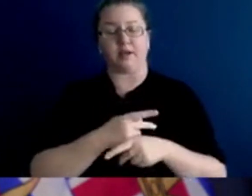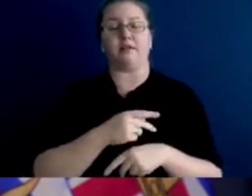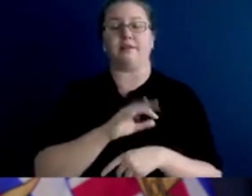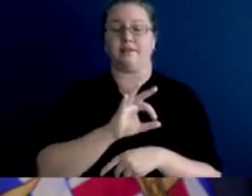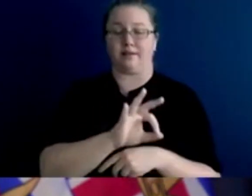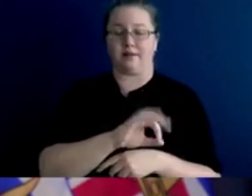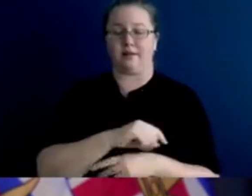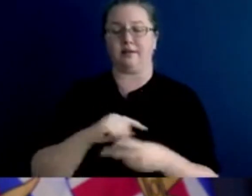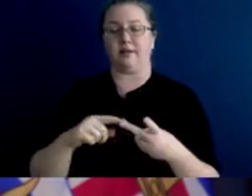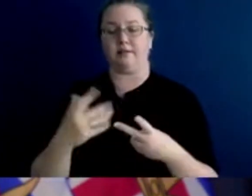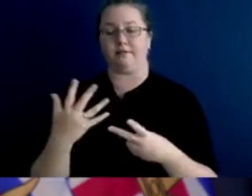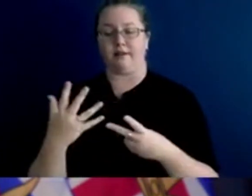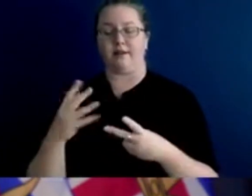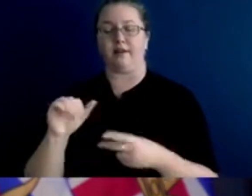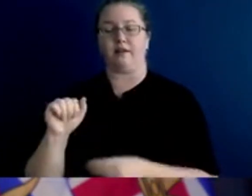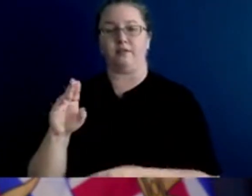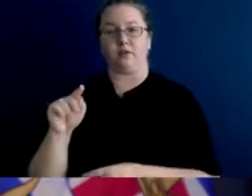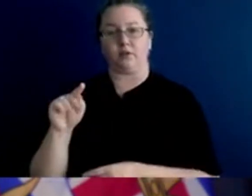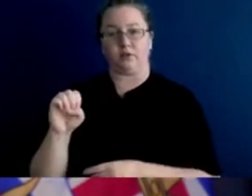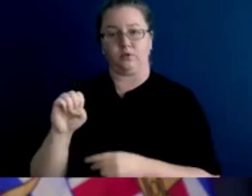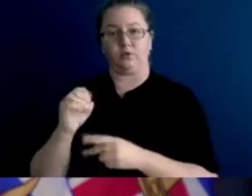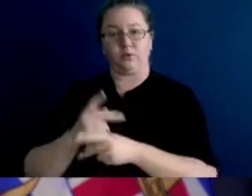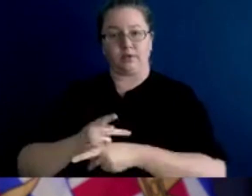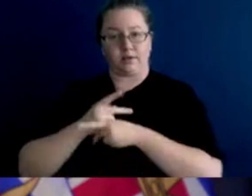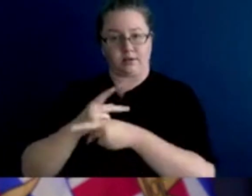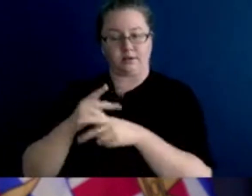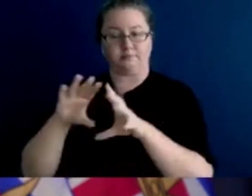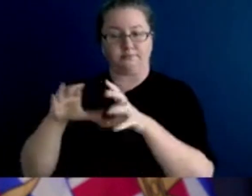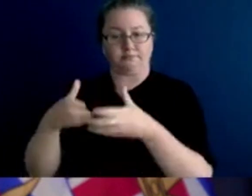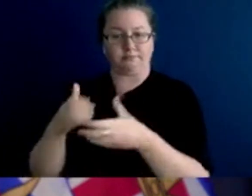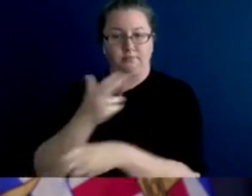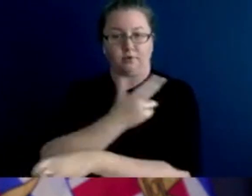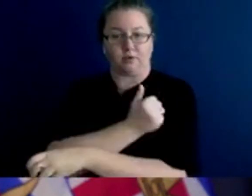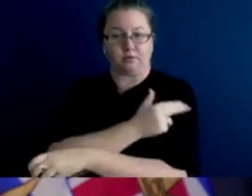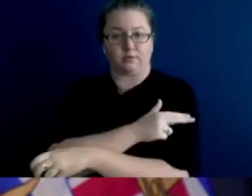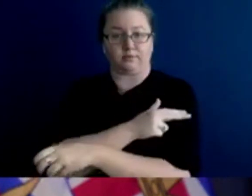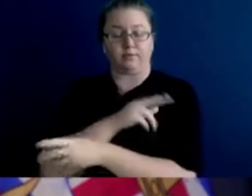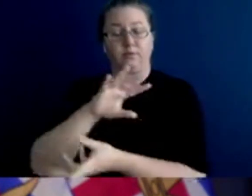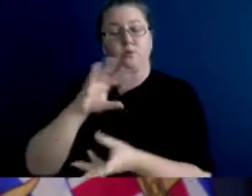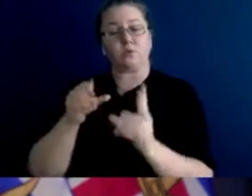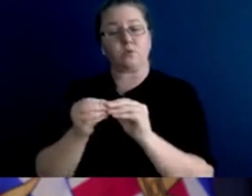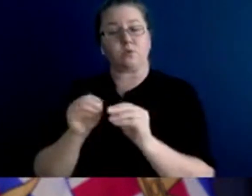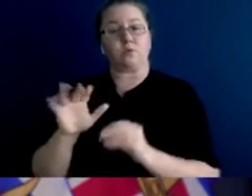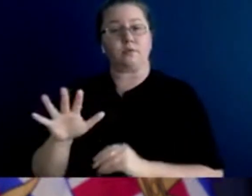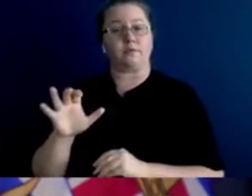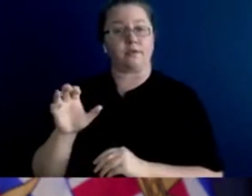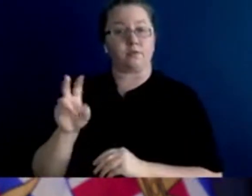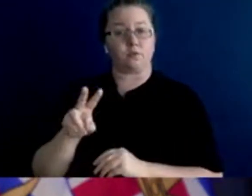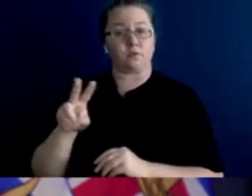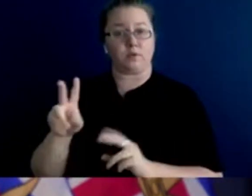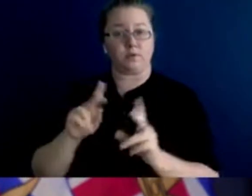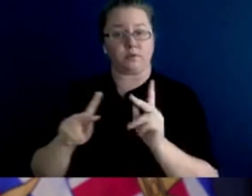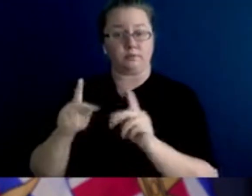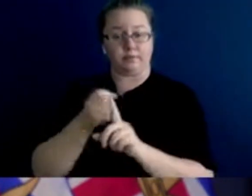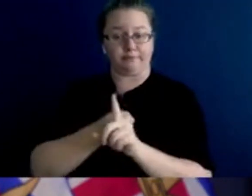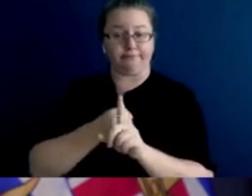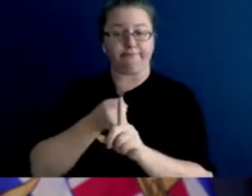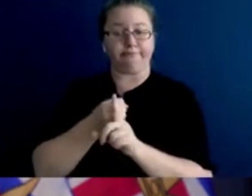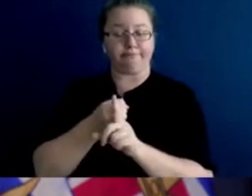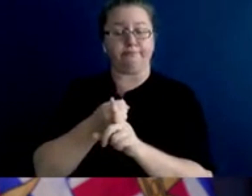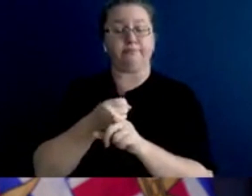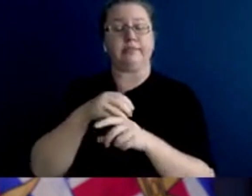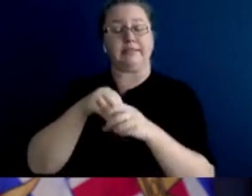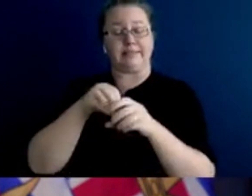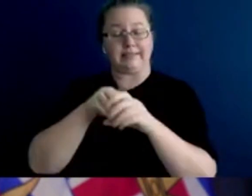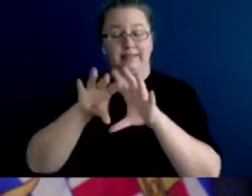We have 1 new healthcare outbreak today at the Banfield Pavilion, a long-term care facility in Vancouver Coastal Health, and 1